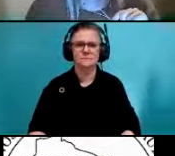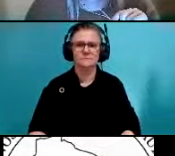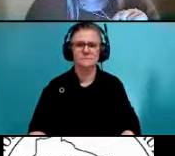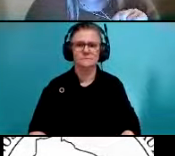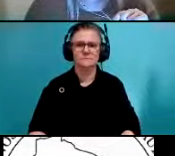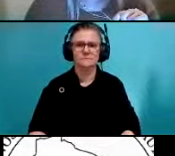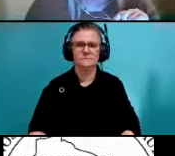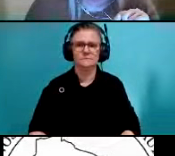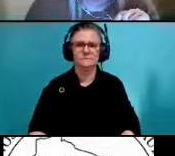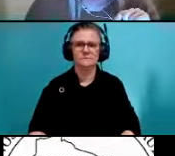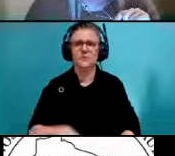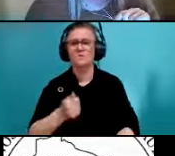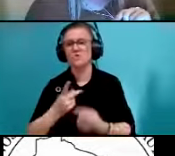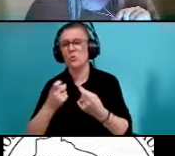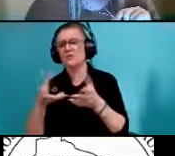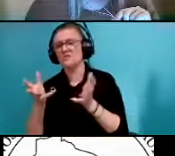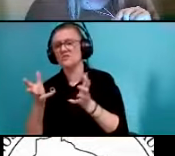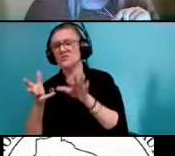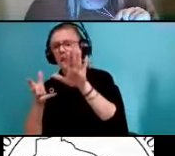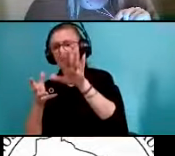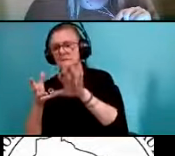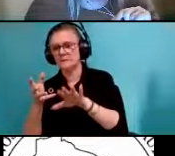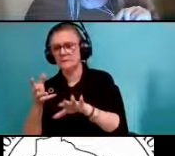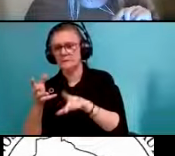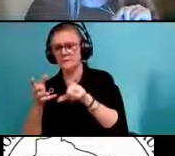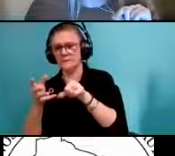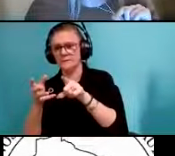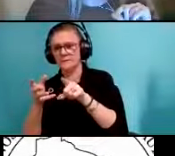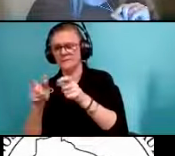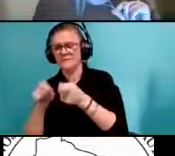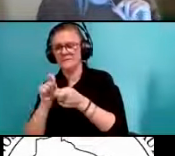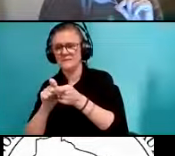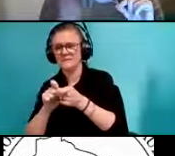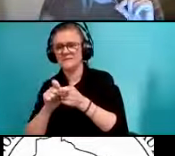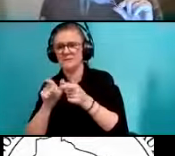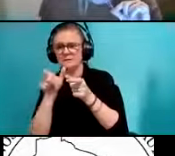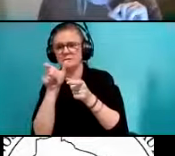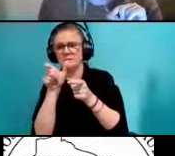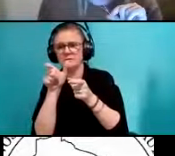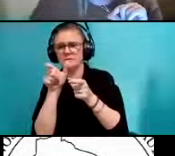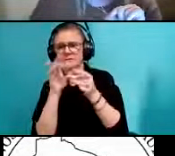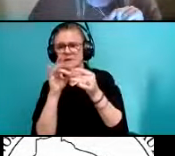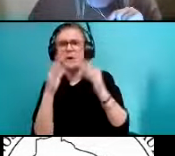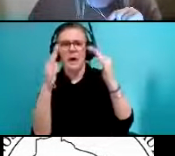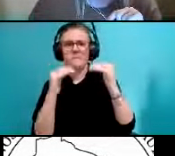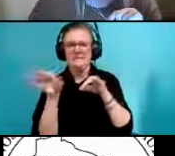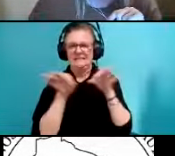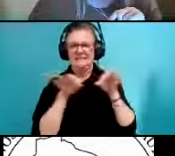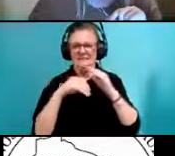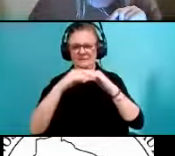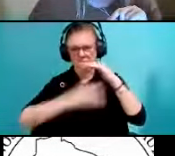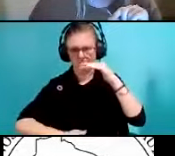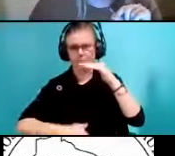So I'm seeing a few questions in the chat about some specific segments, but I'm gonna continue through the rest of